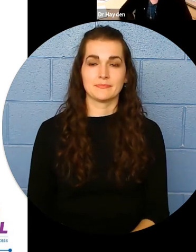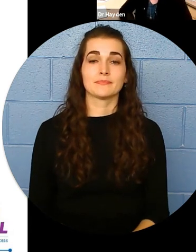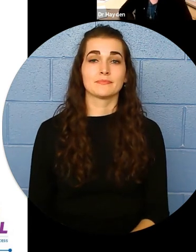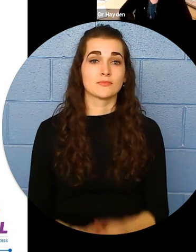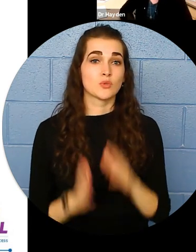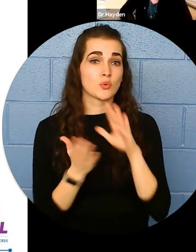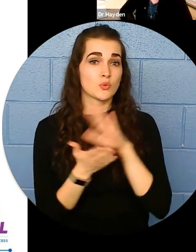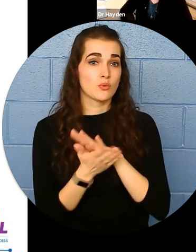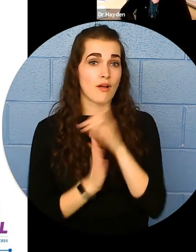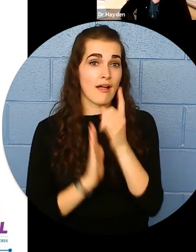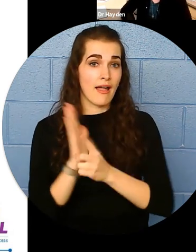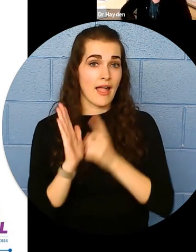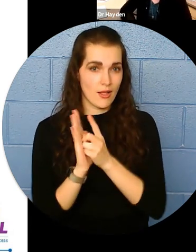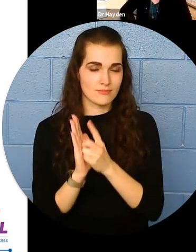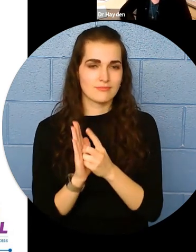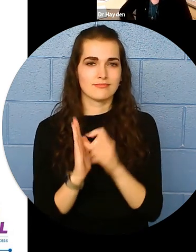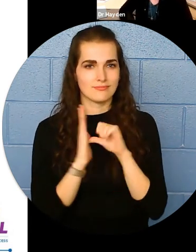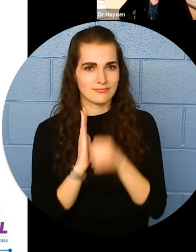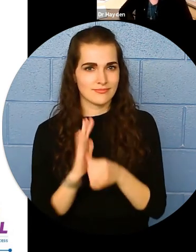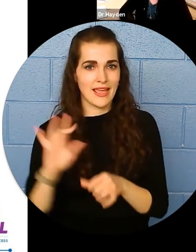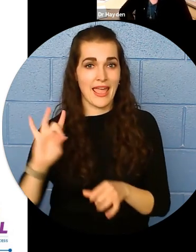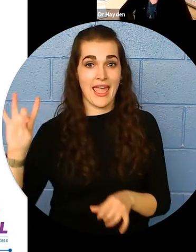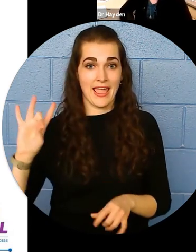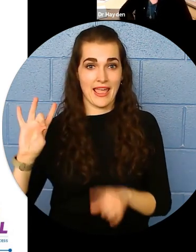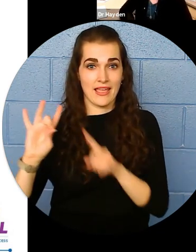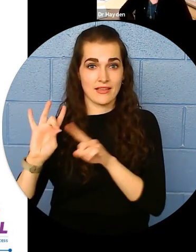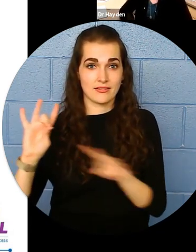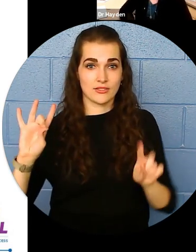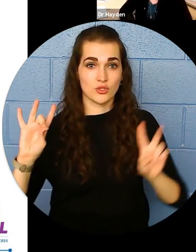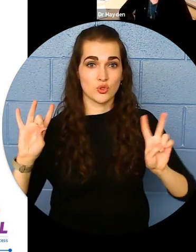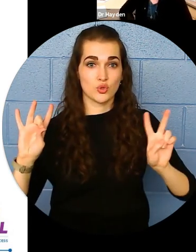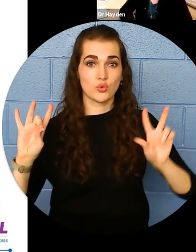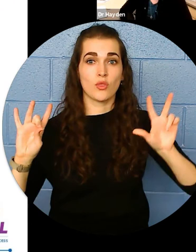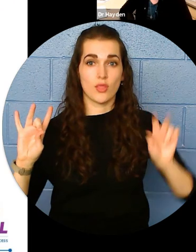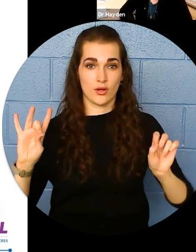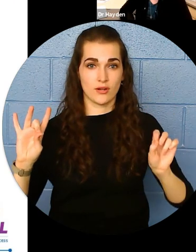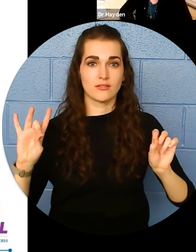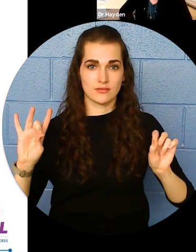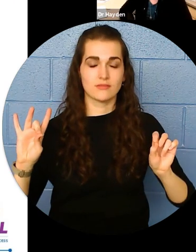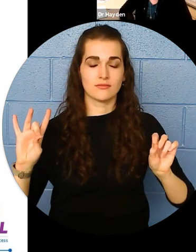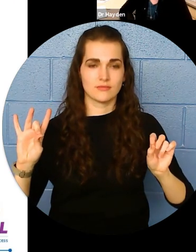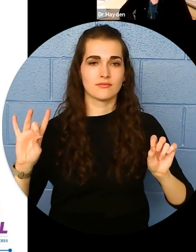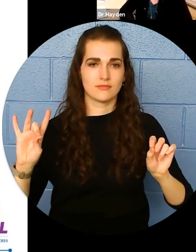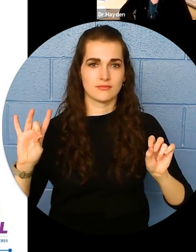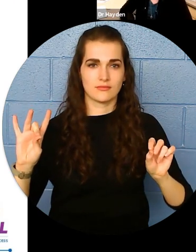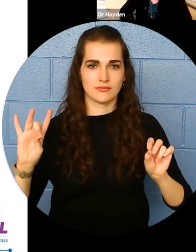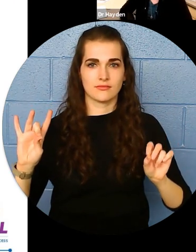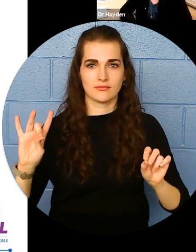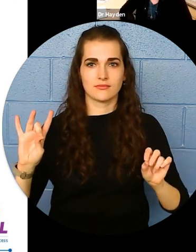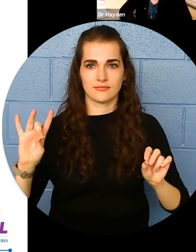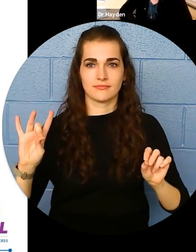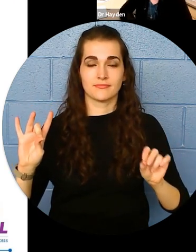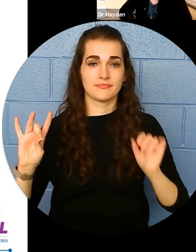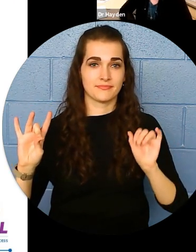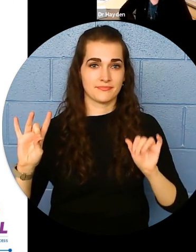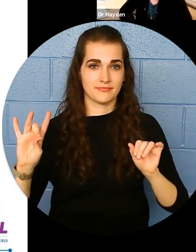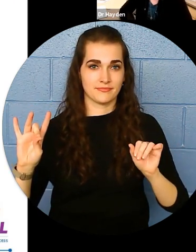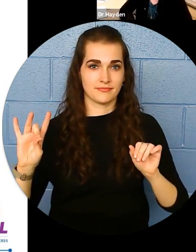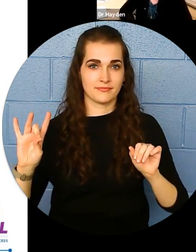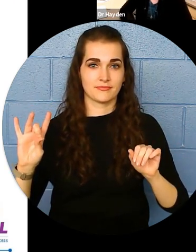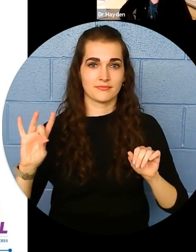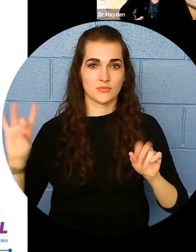Our school hours are, again, as I said, returning back to our normal hours, and that means from 8 a.m. to 2:30